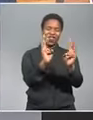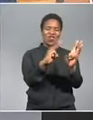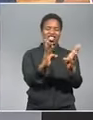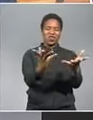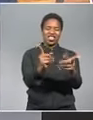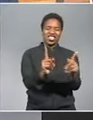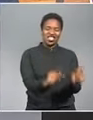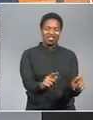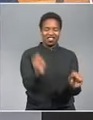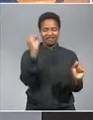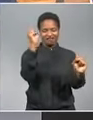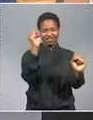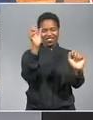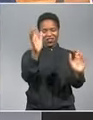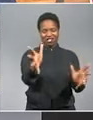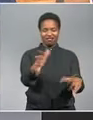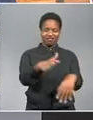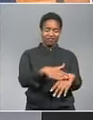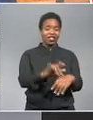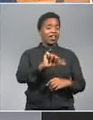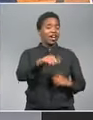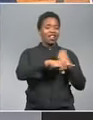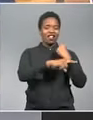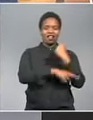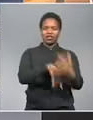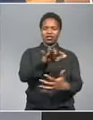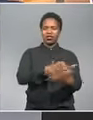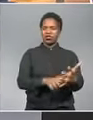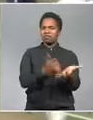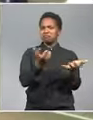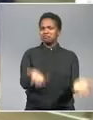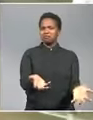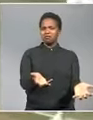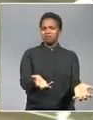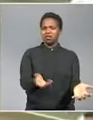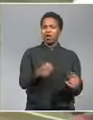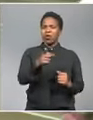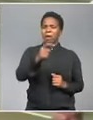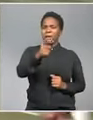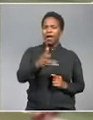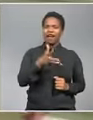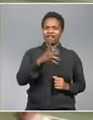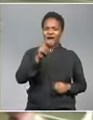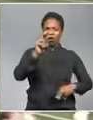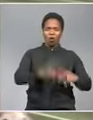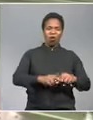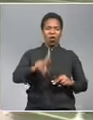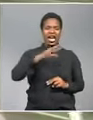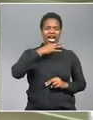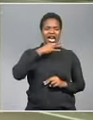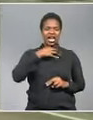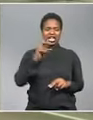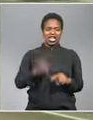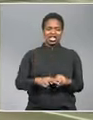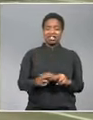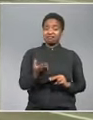standing by at our weather center. She'll bring us the details. And then, what would you pay for a seat at Wimbledon, the